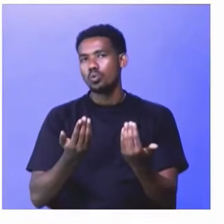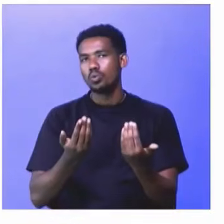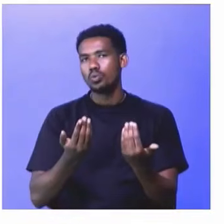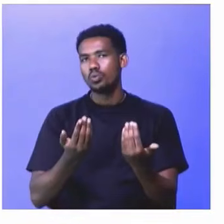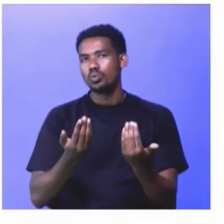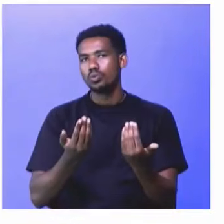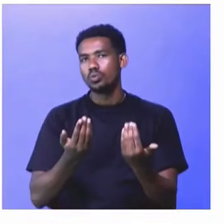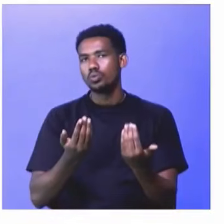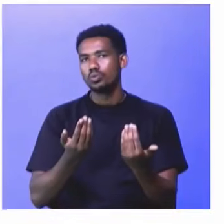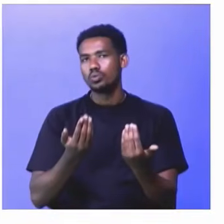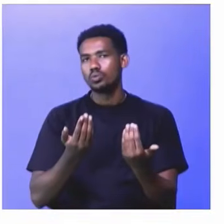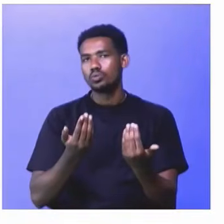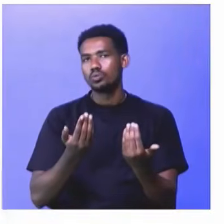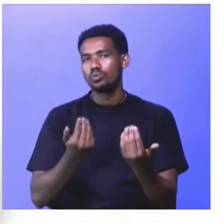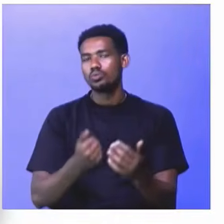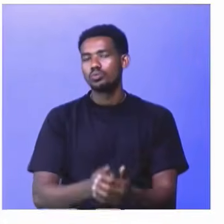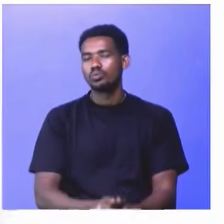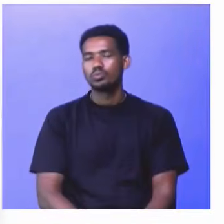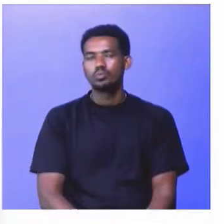are